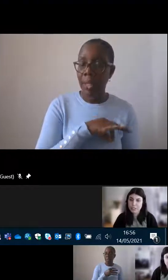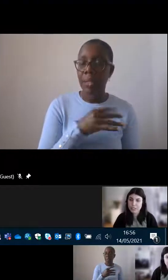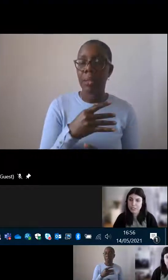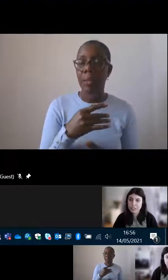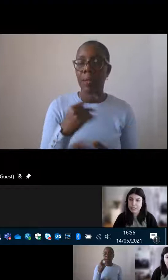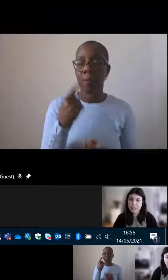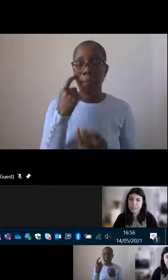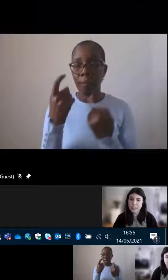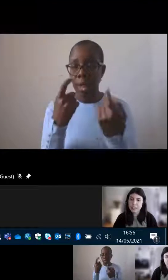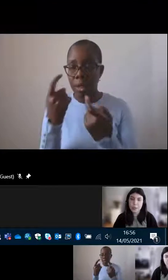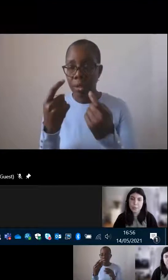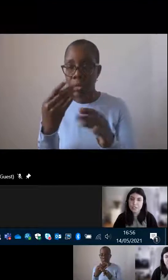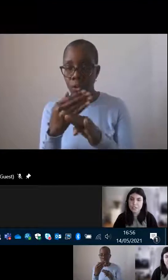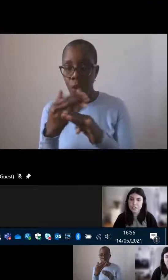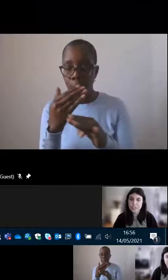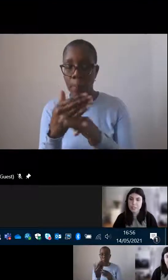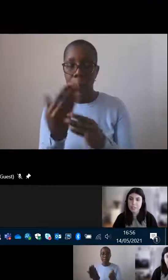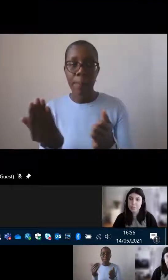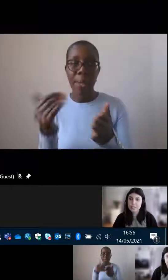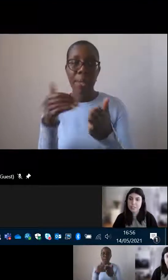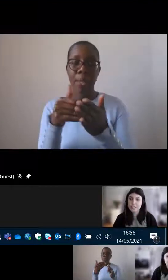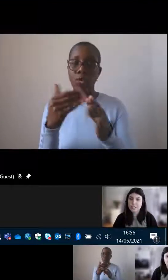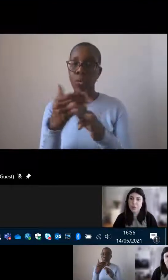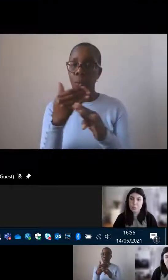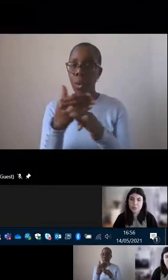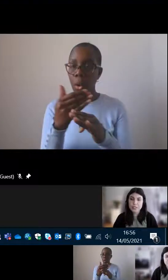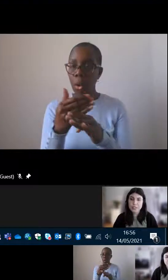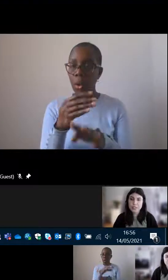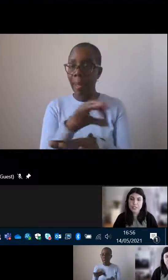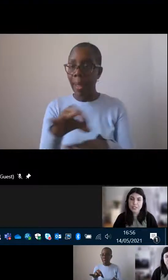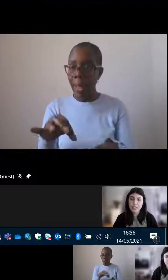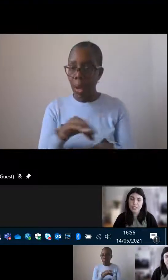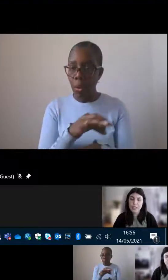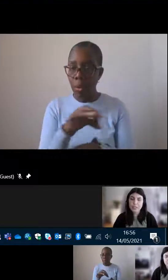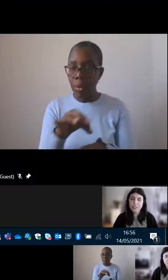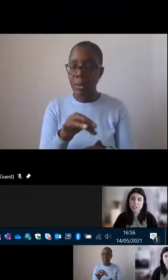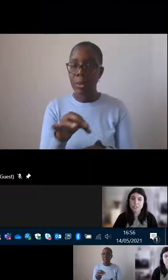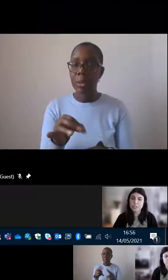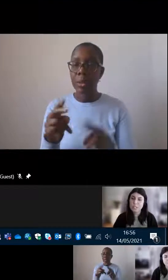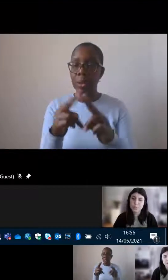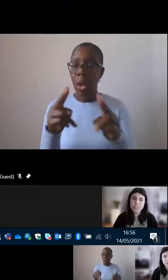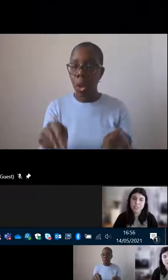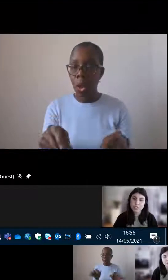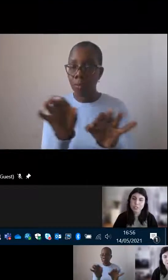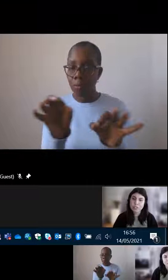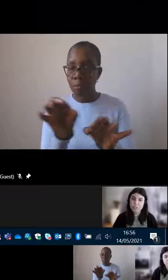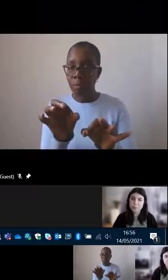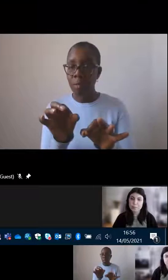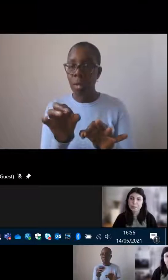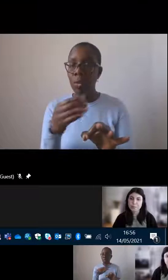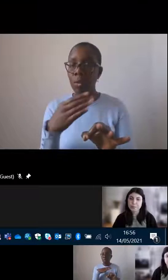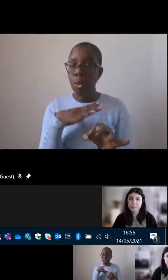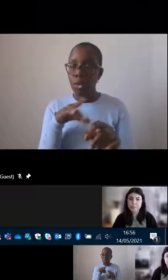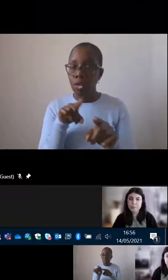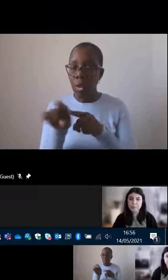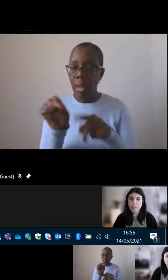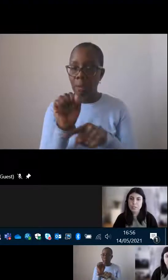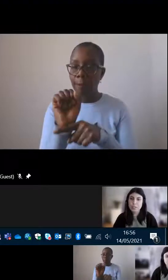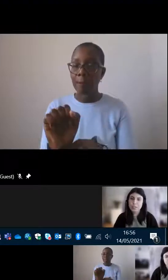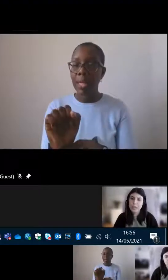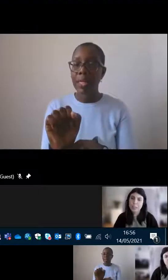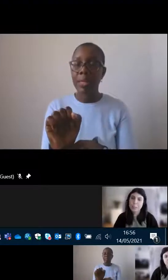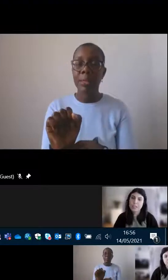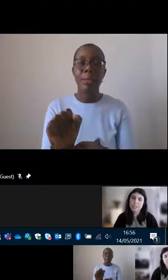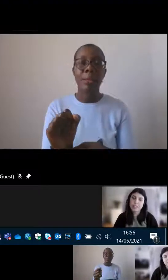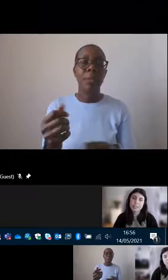extra work, hours, preventing homelessness, and how to negotiate with landlords.